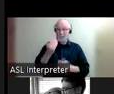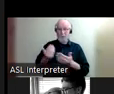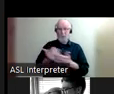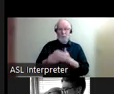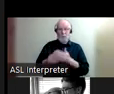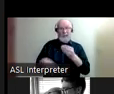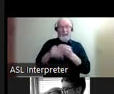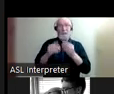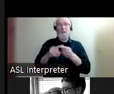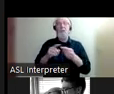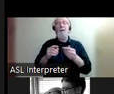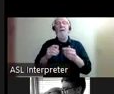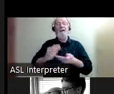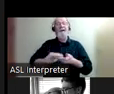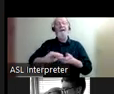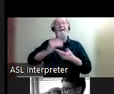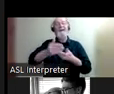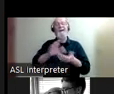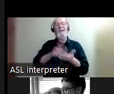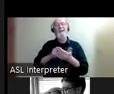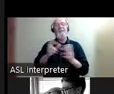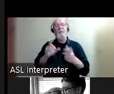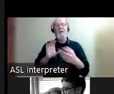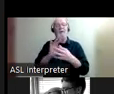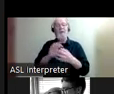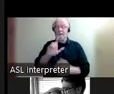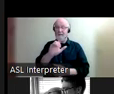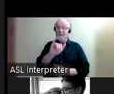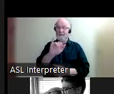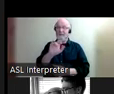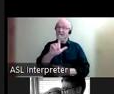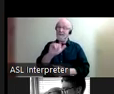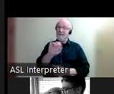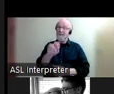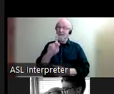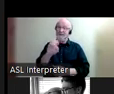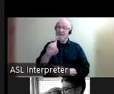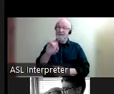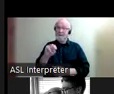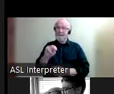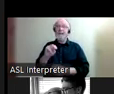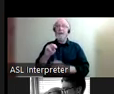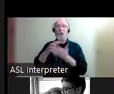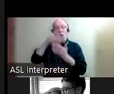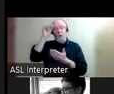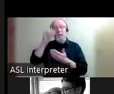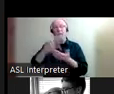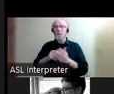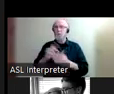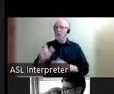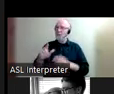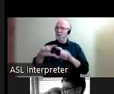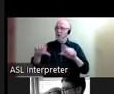digital library is our LinkedIn Learning. So with your library card, you're able to log in and